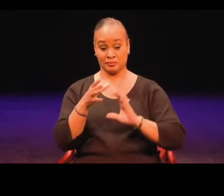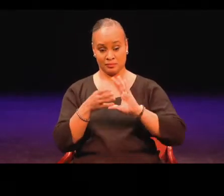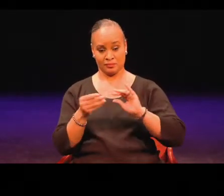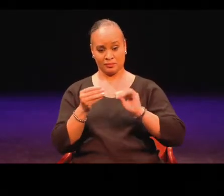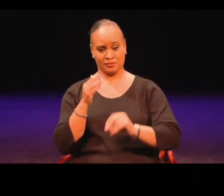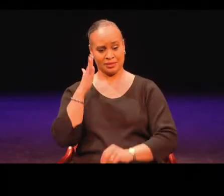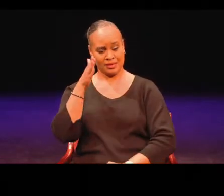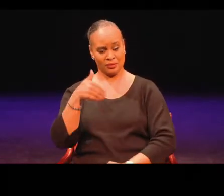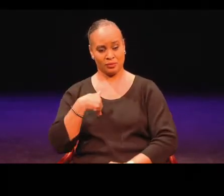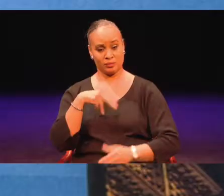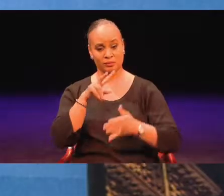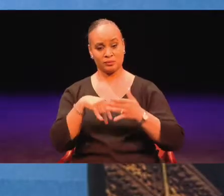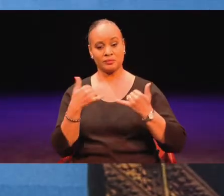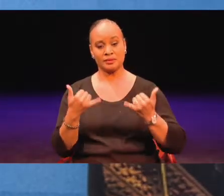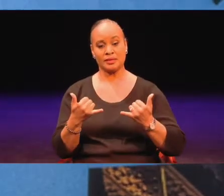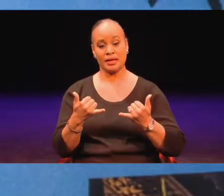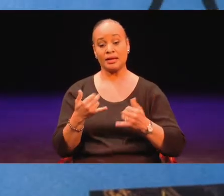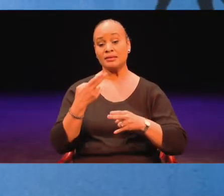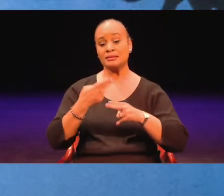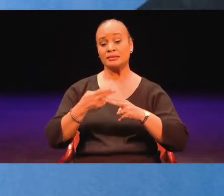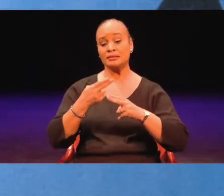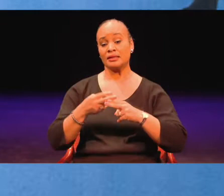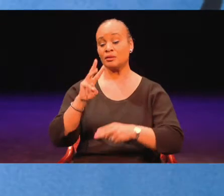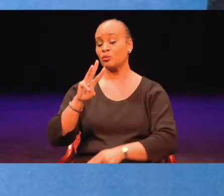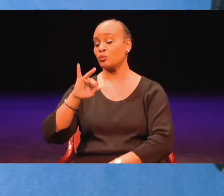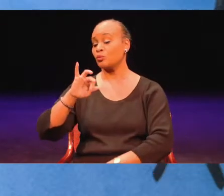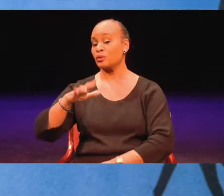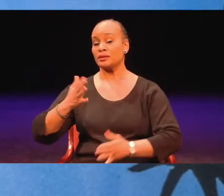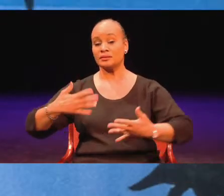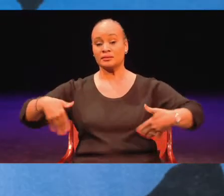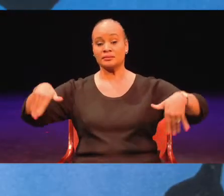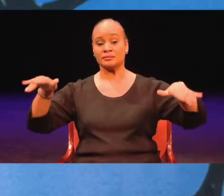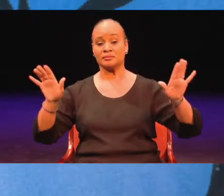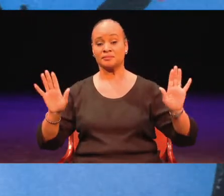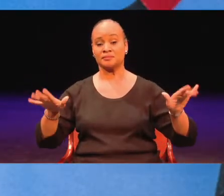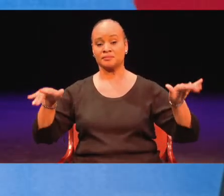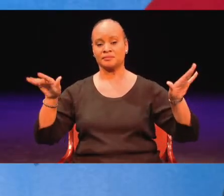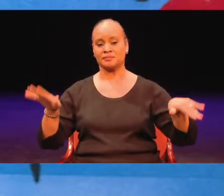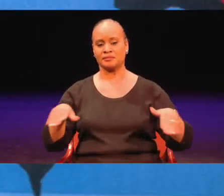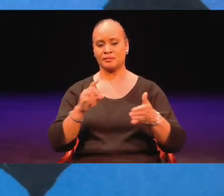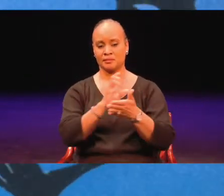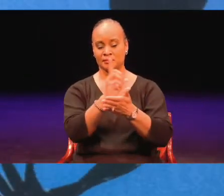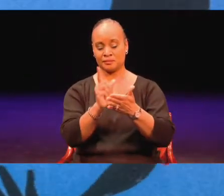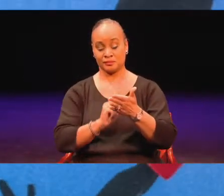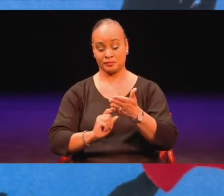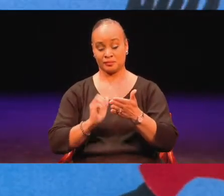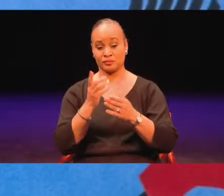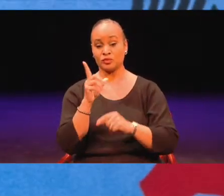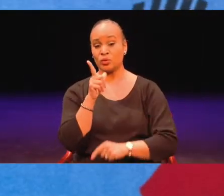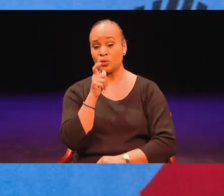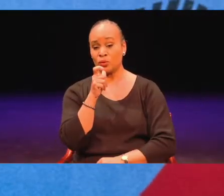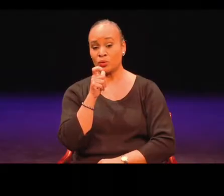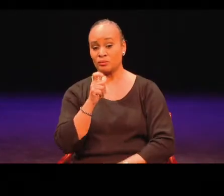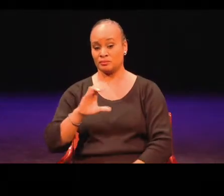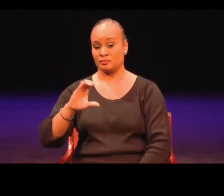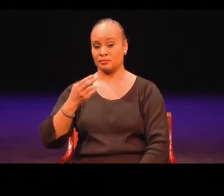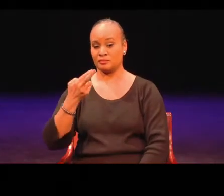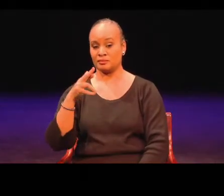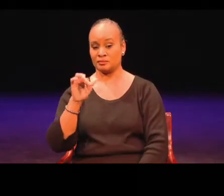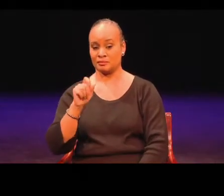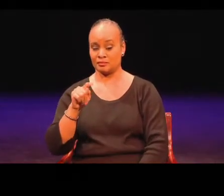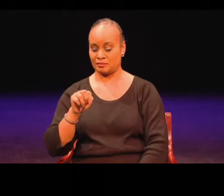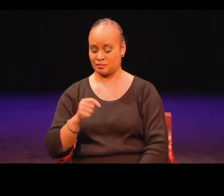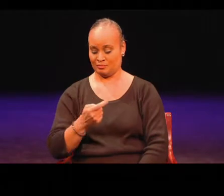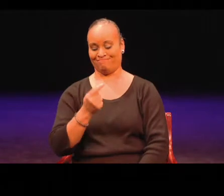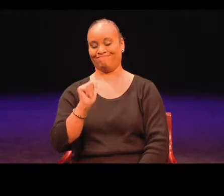to read to you is called Wings, and the author is Christopher Meyer. Are you brave enough